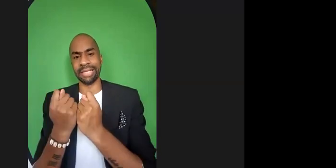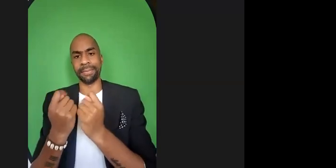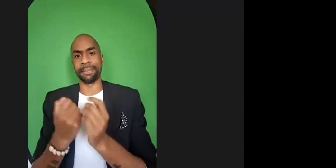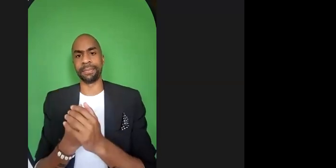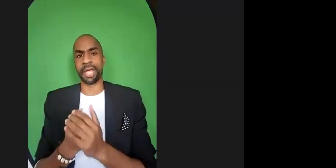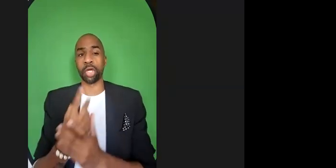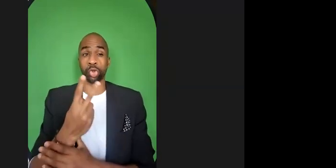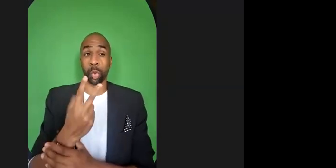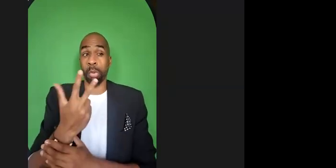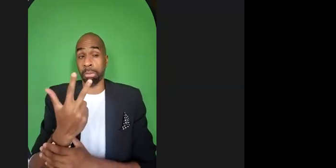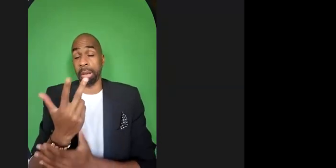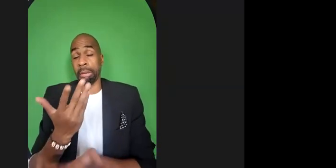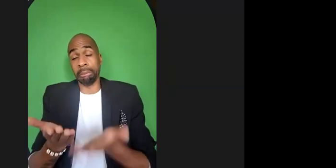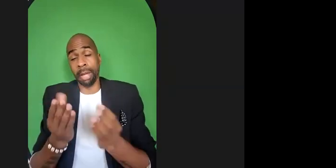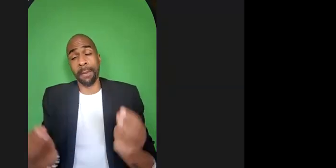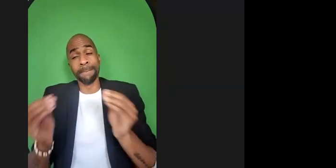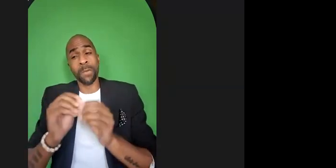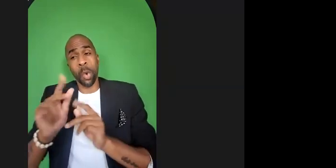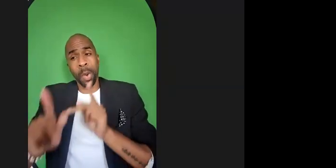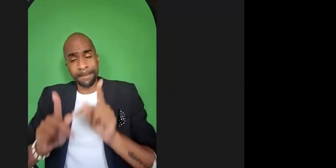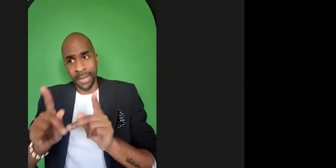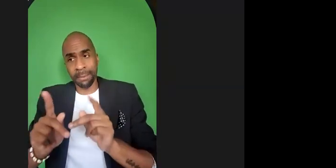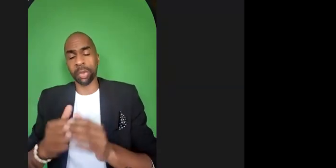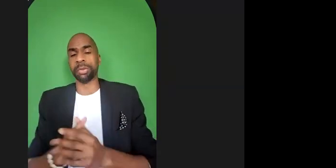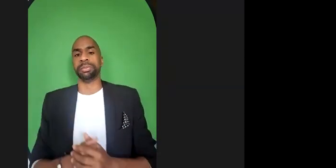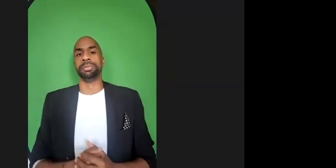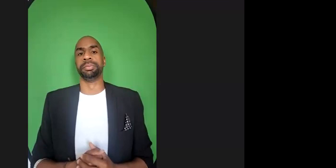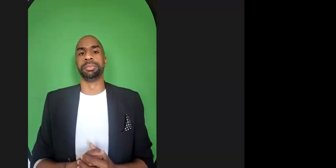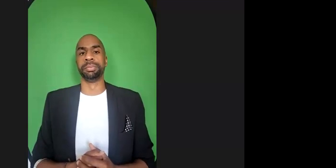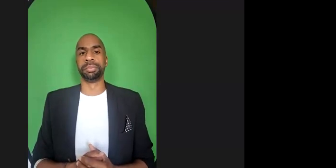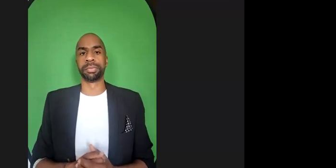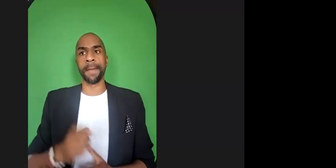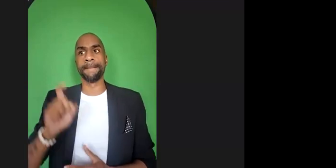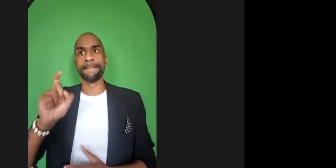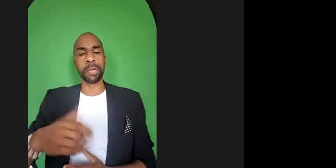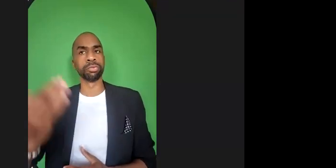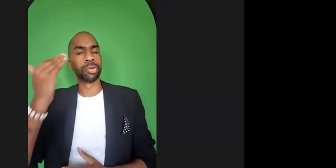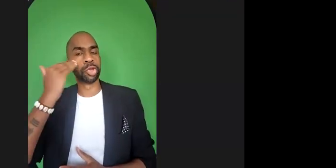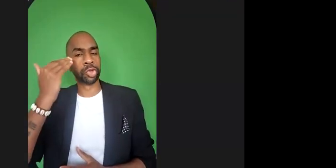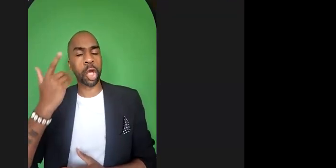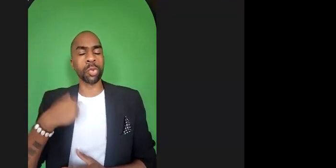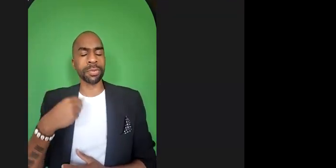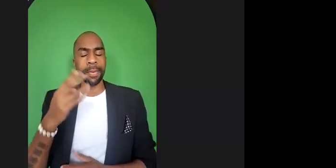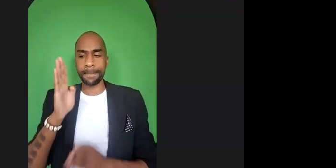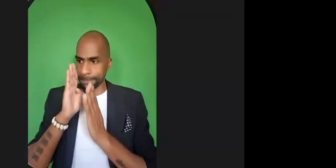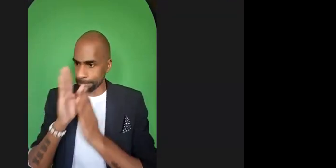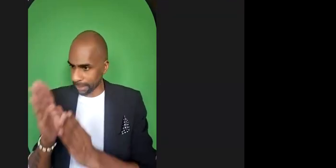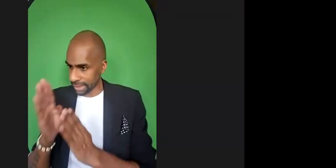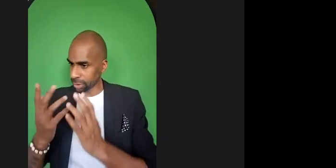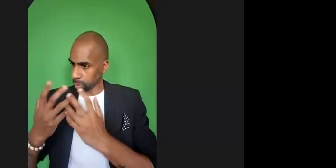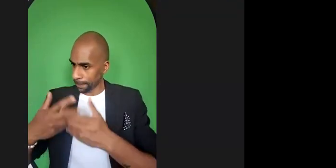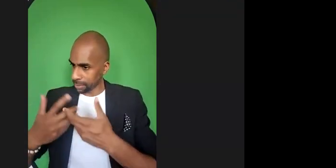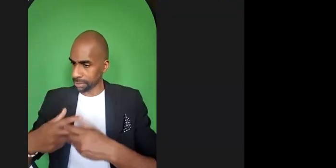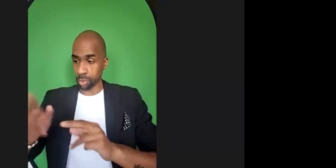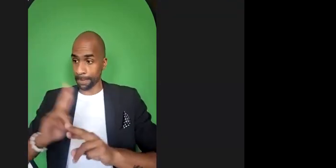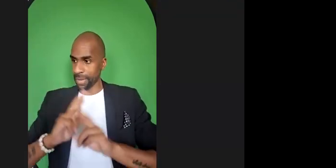three or more people to be able to be, alert and attentive to the machine and ready to suction at any moment,